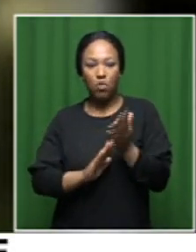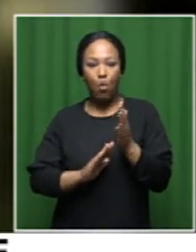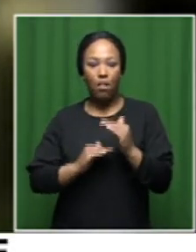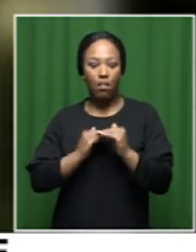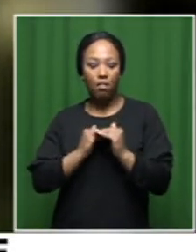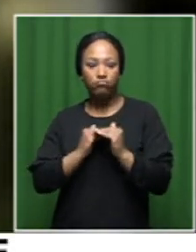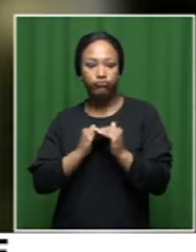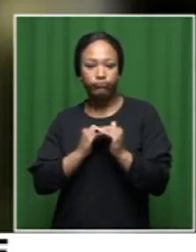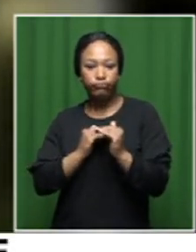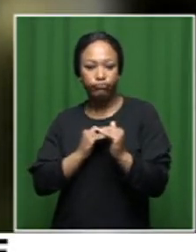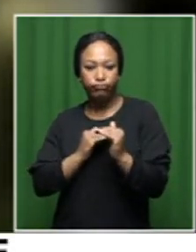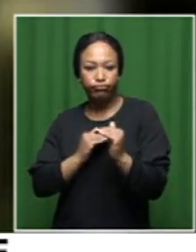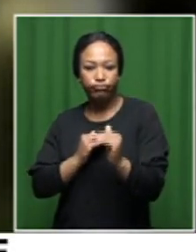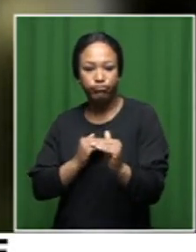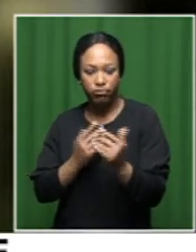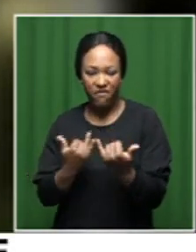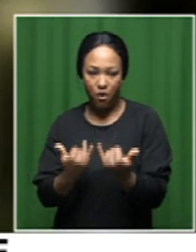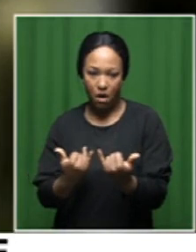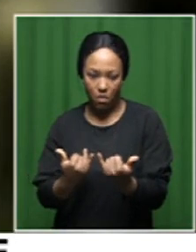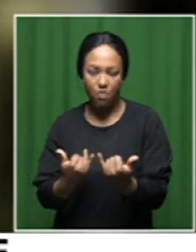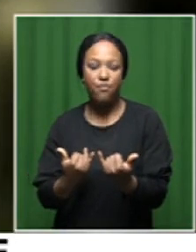sustained stability in the